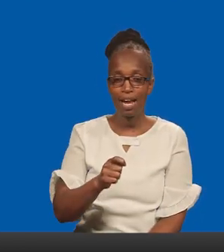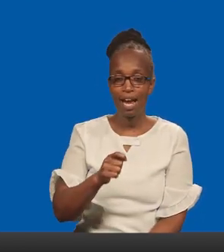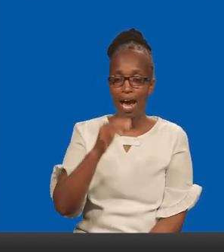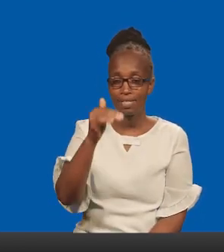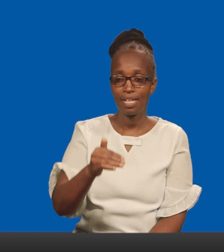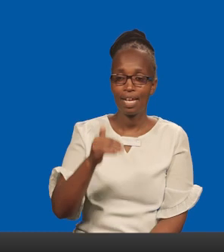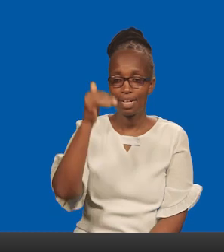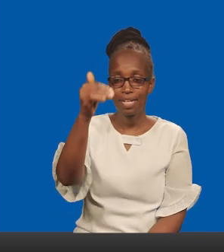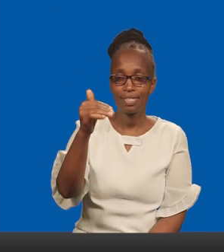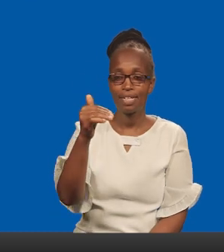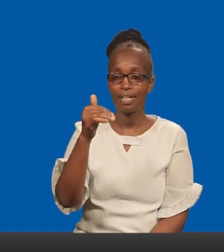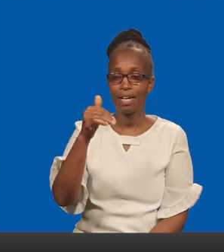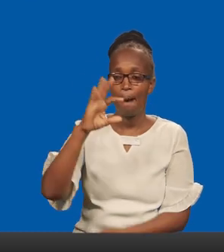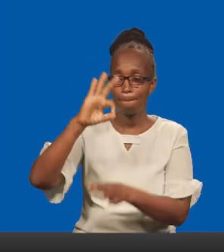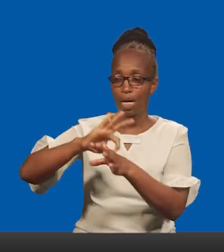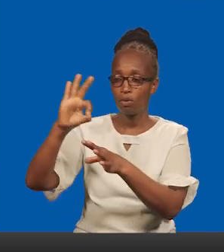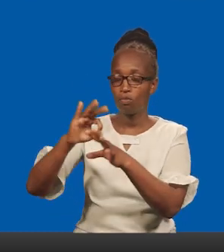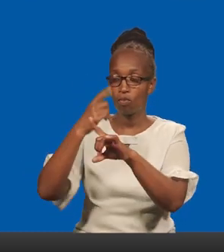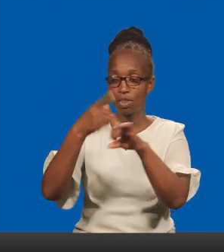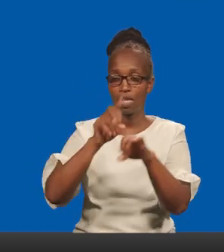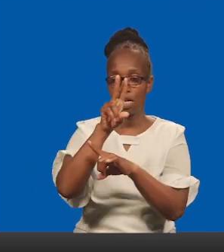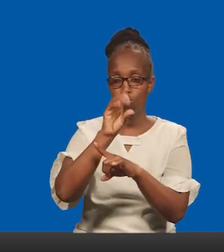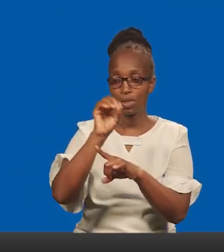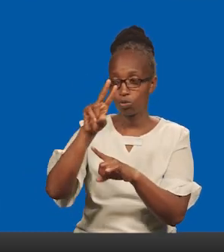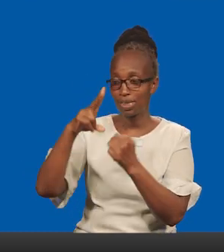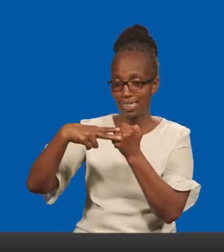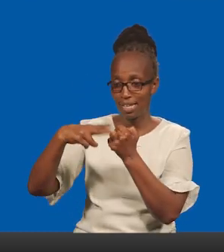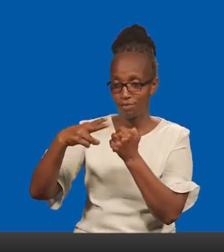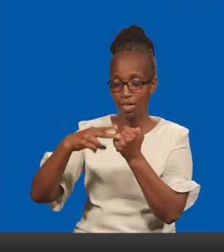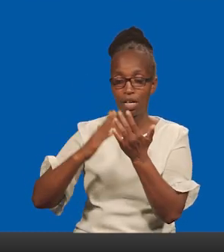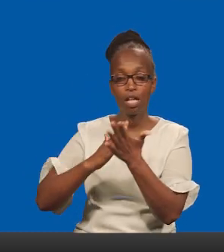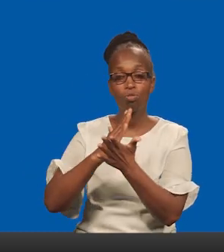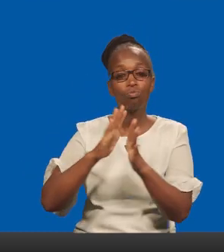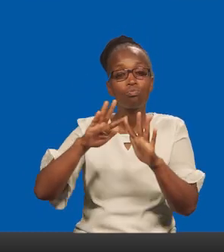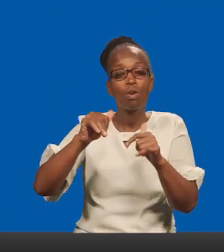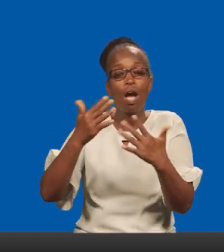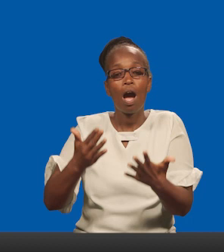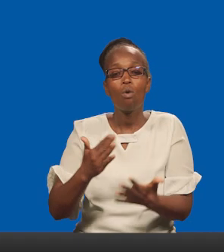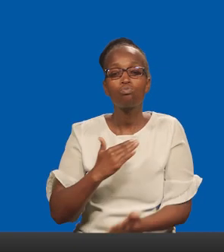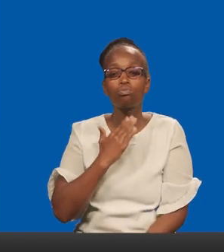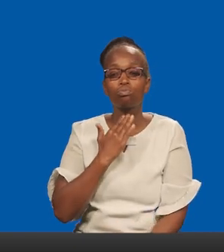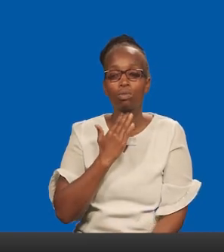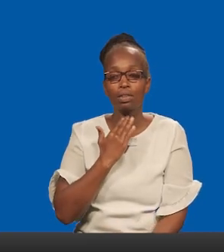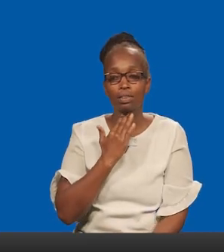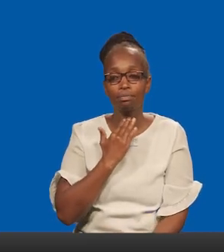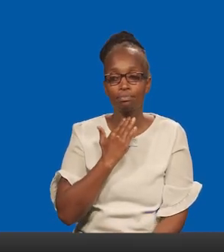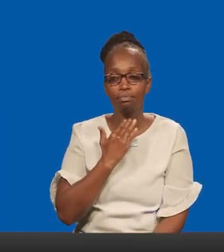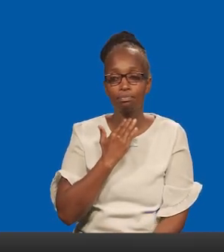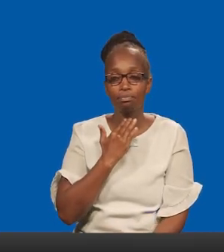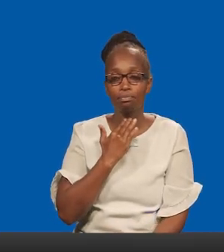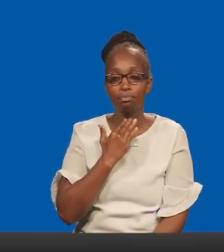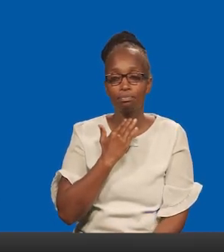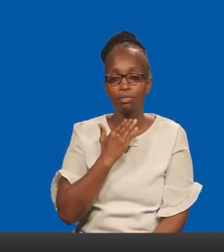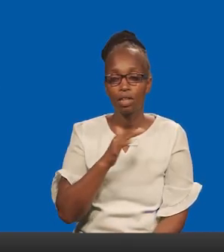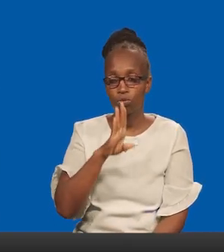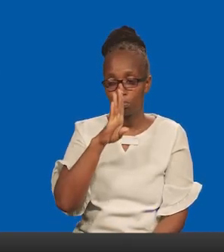we are not going to be judged at the next ballot of 2027 by how we won